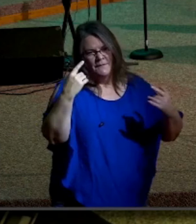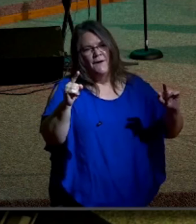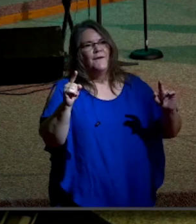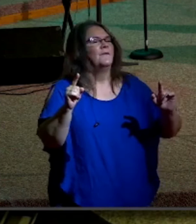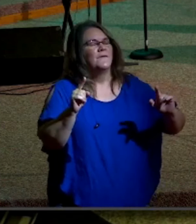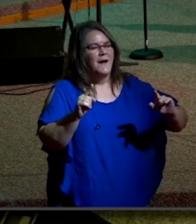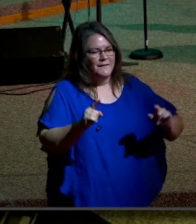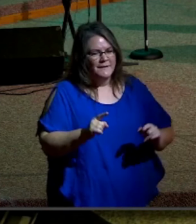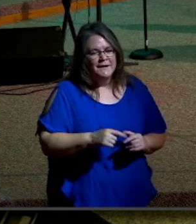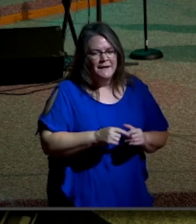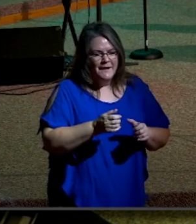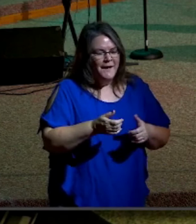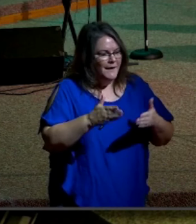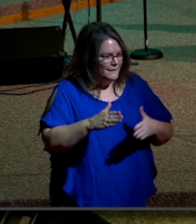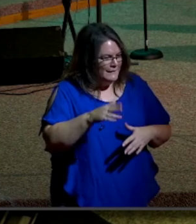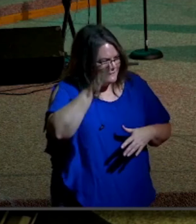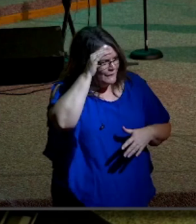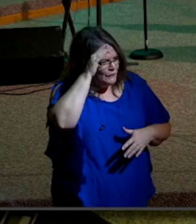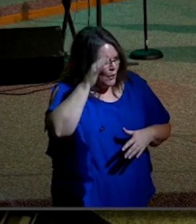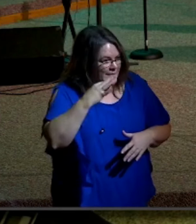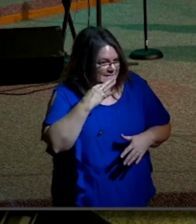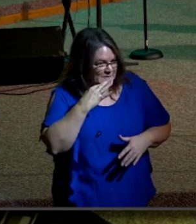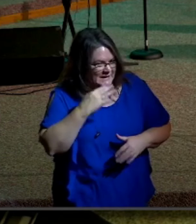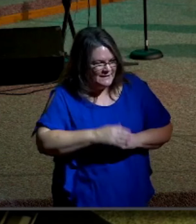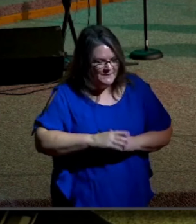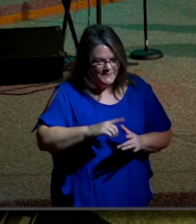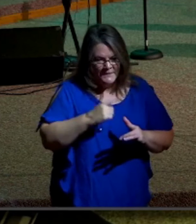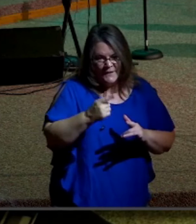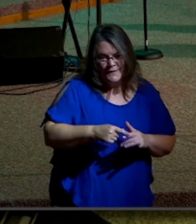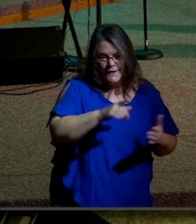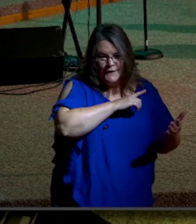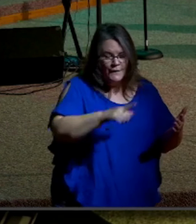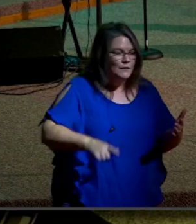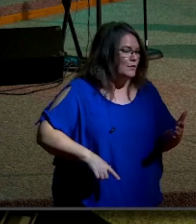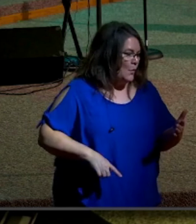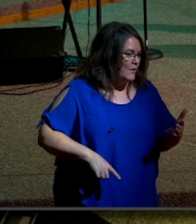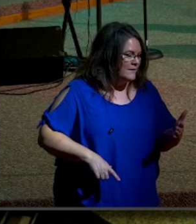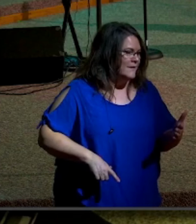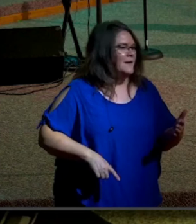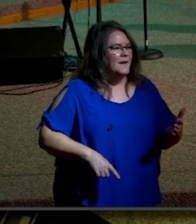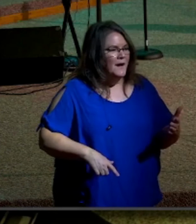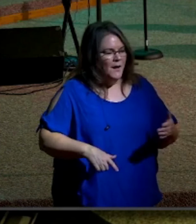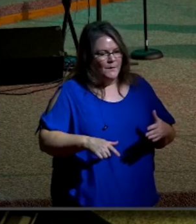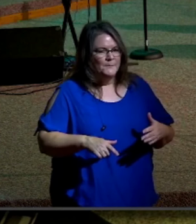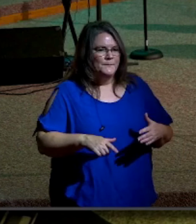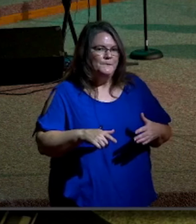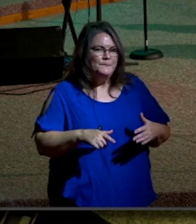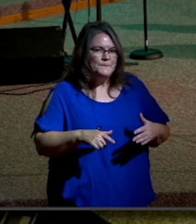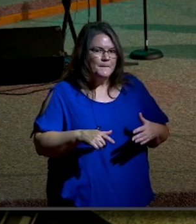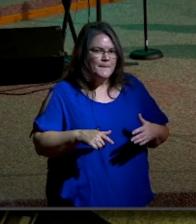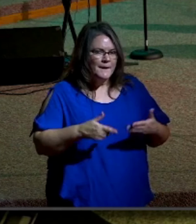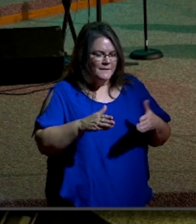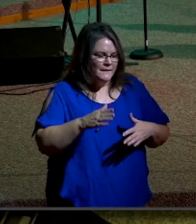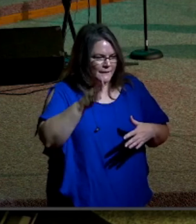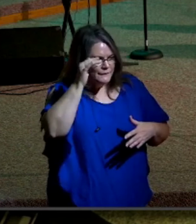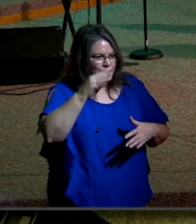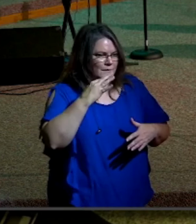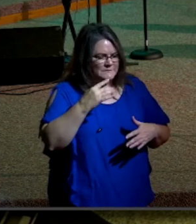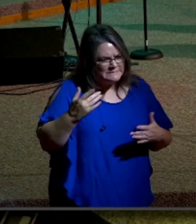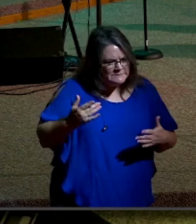donkey in verse 28. Then the Lord opened the mouth of the donkey and said to Balaam, "What have I done